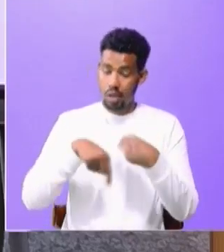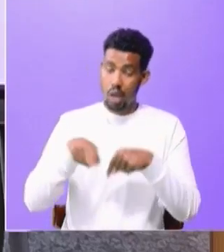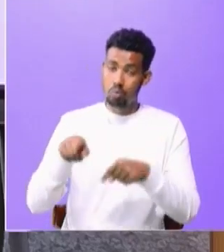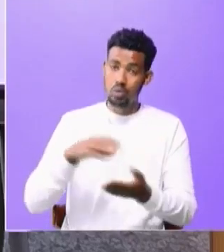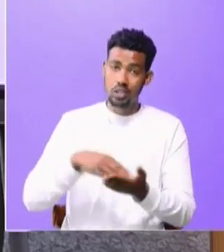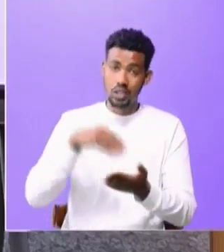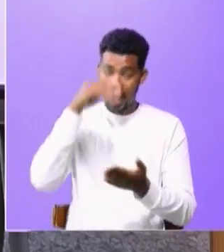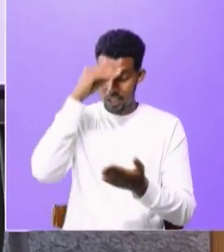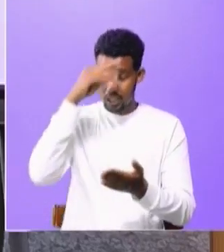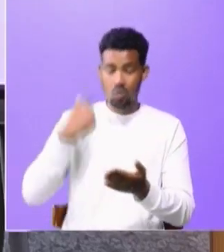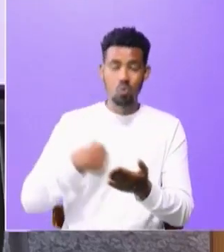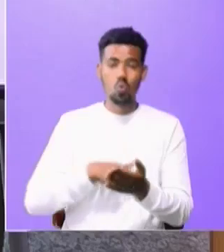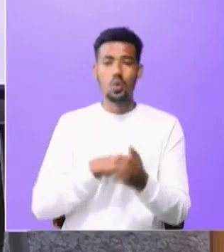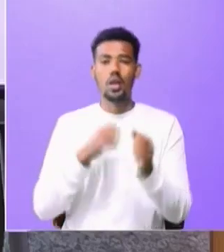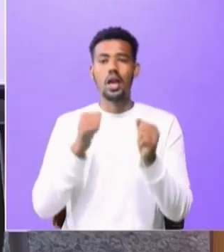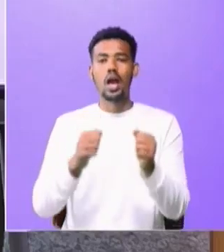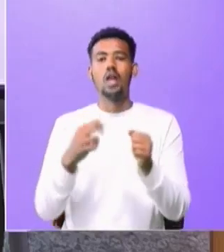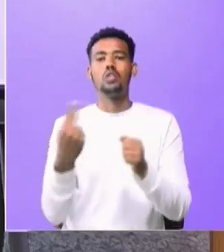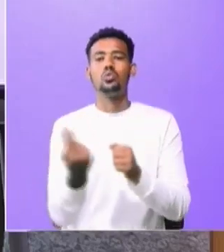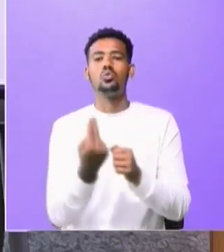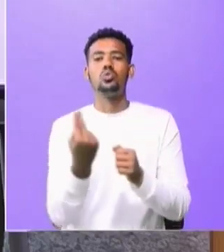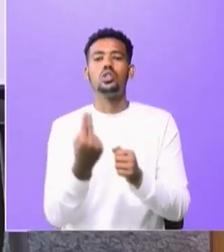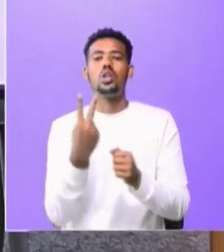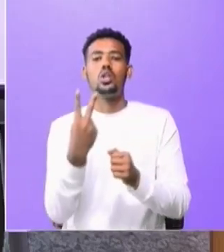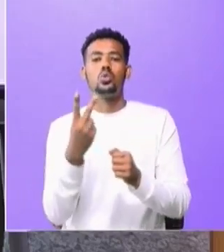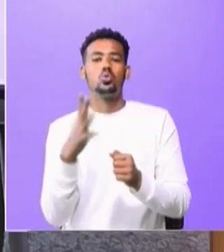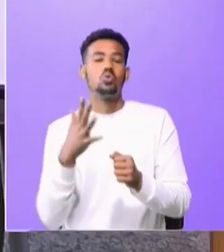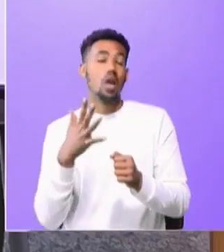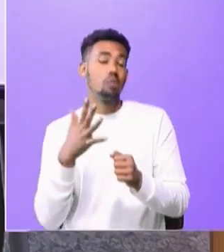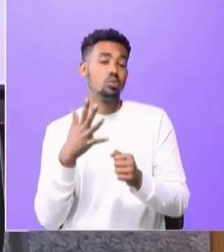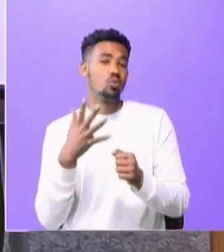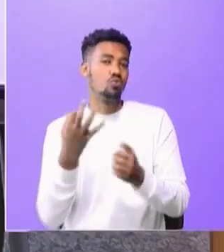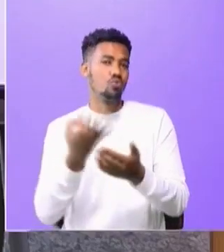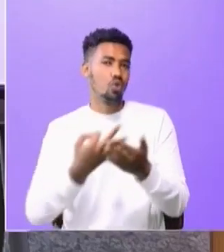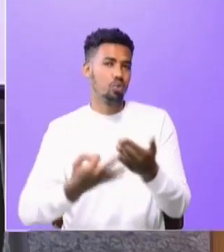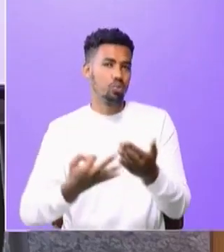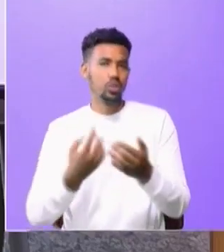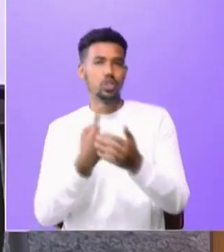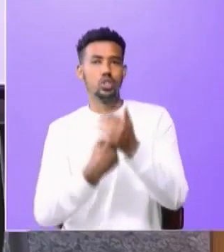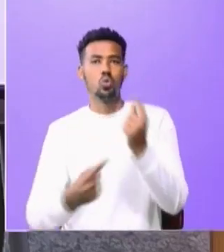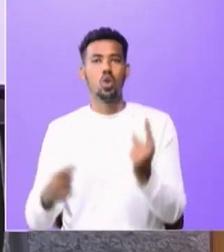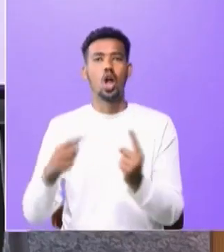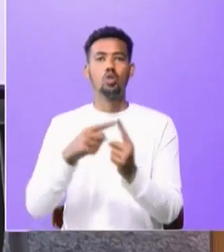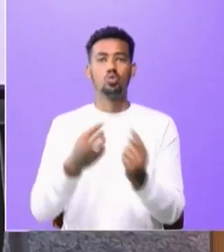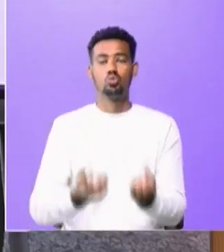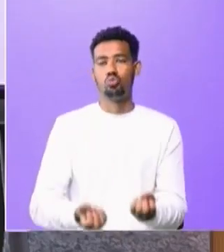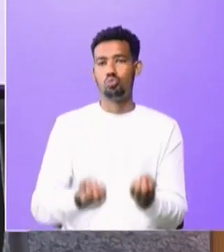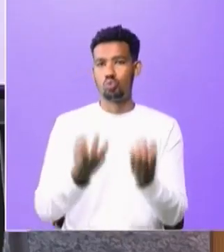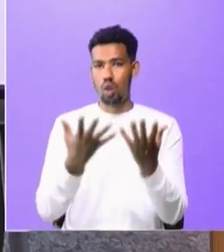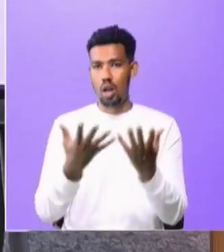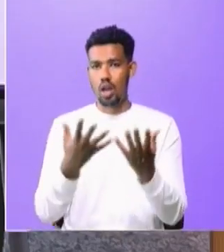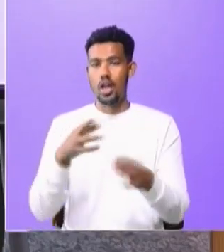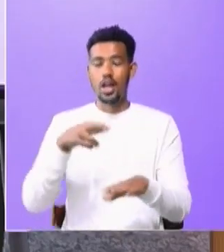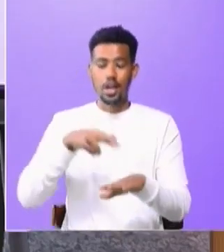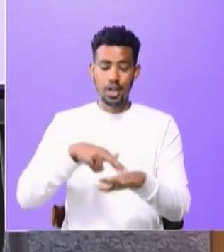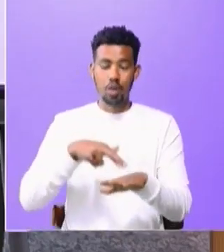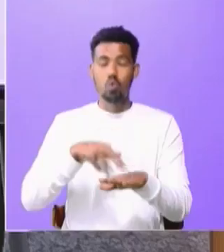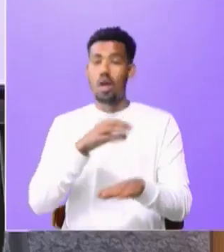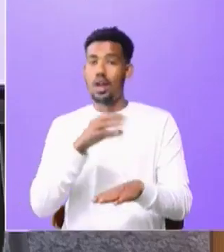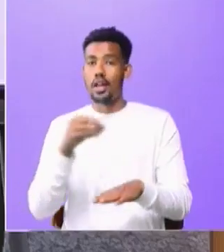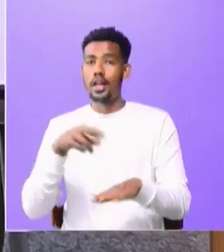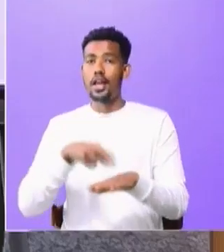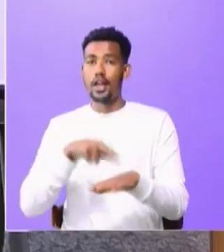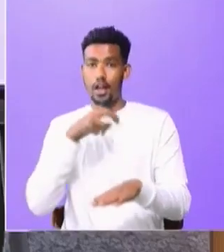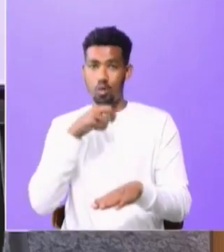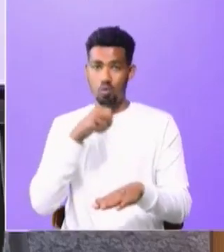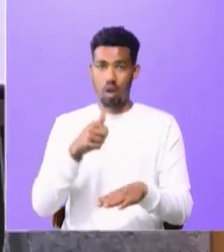use 2 types of forms to change singular to plural, regular and irregular. When